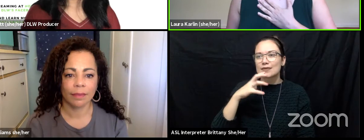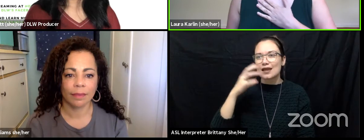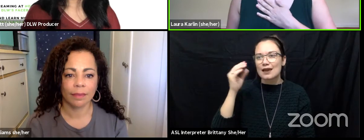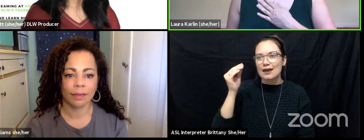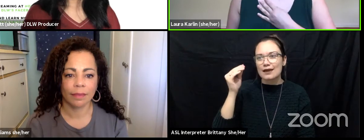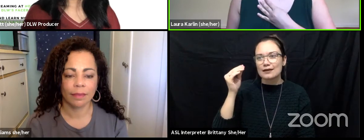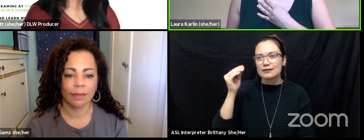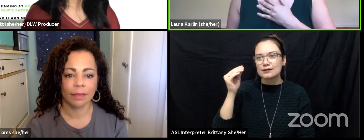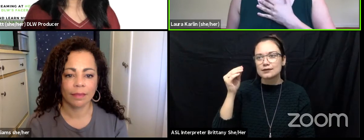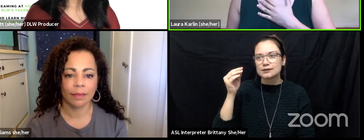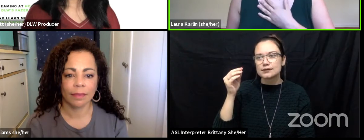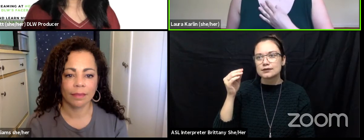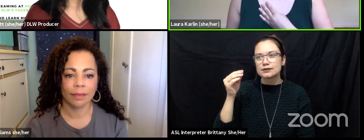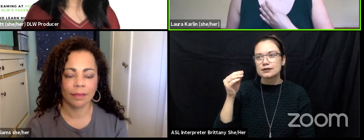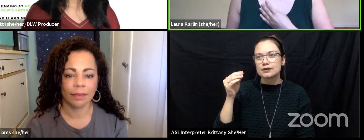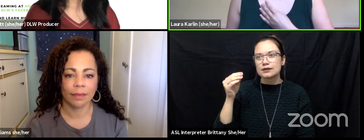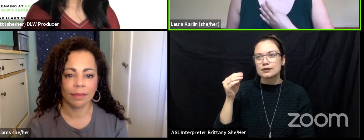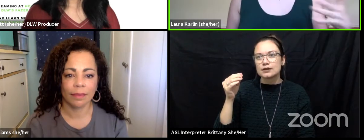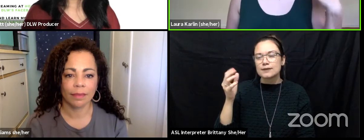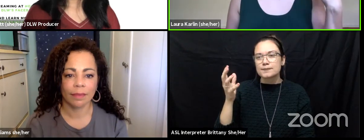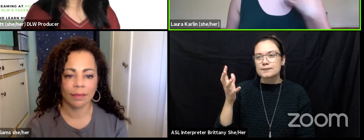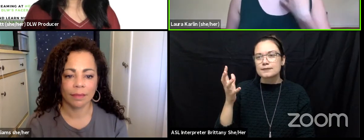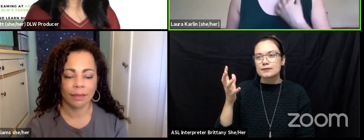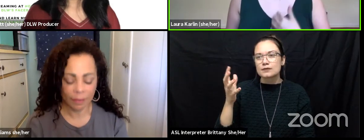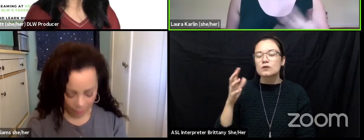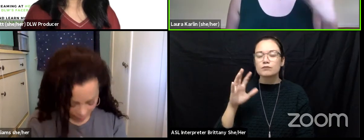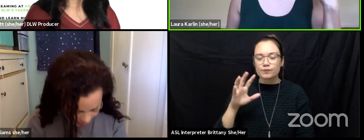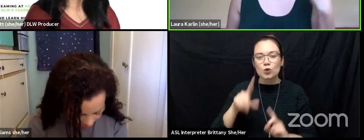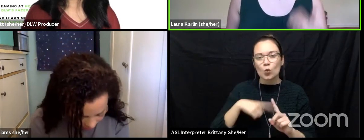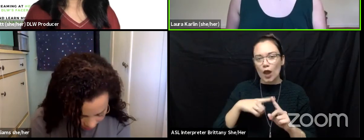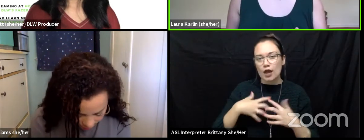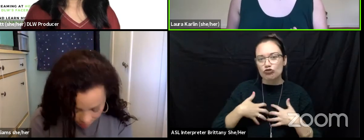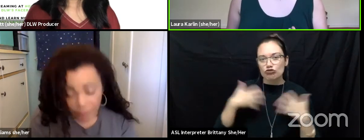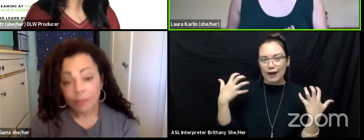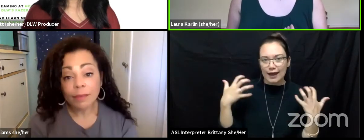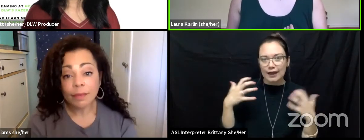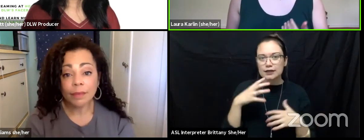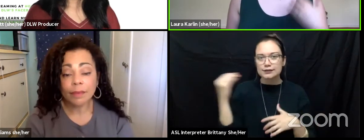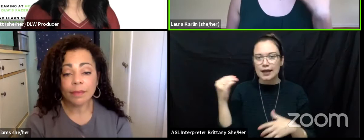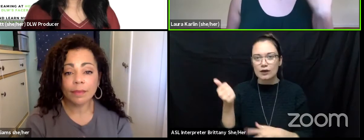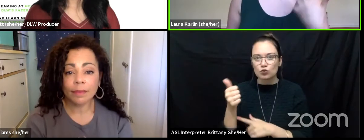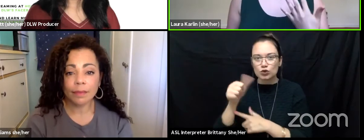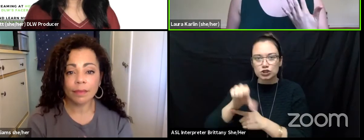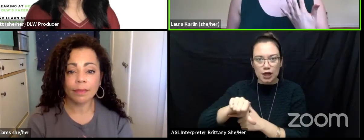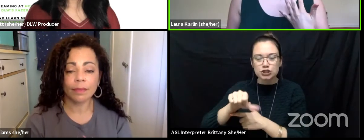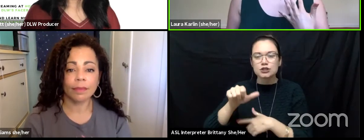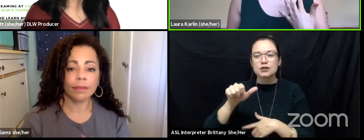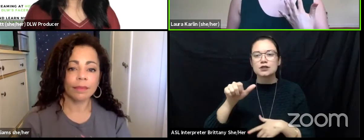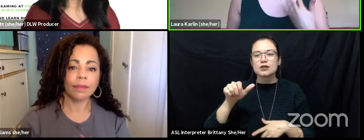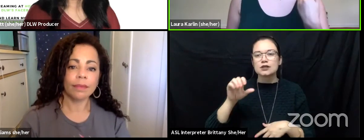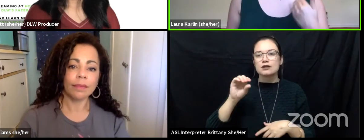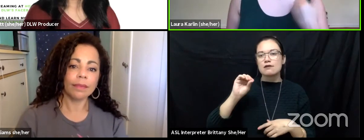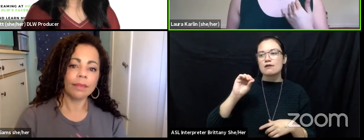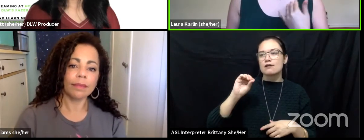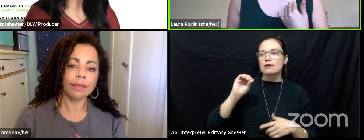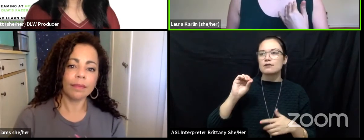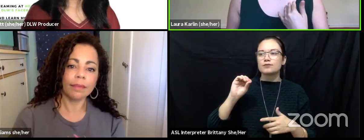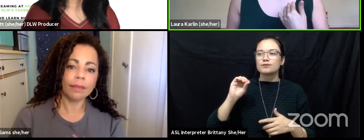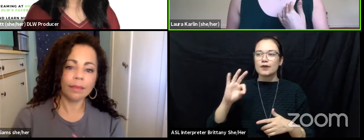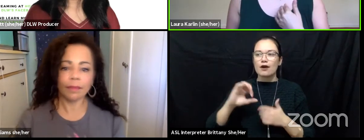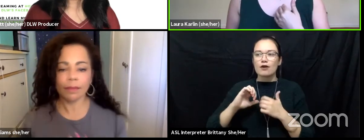and that there is an implacable, you know, when rage or an implacable rejection of the way